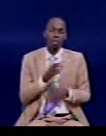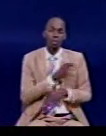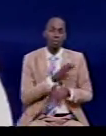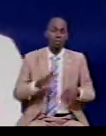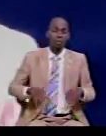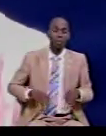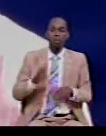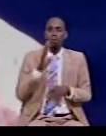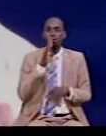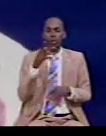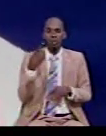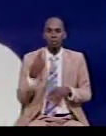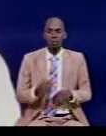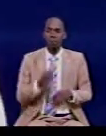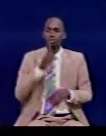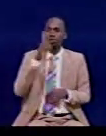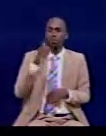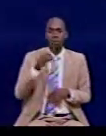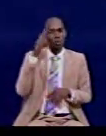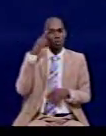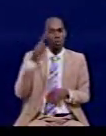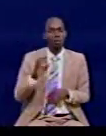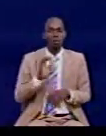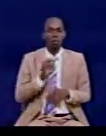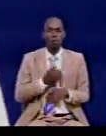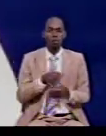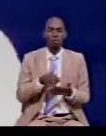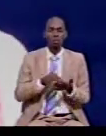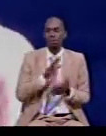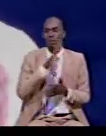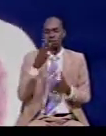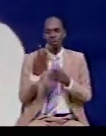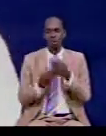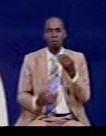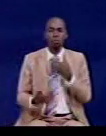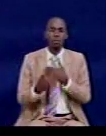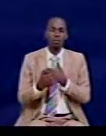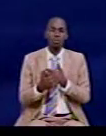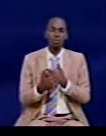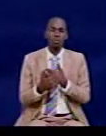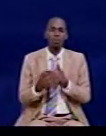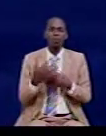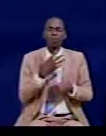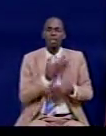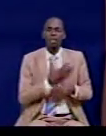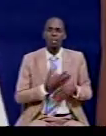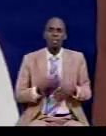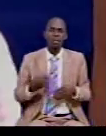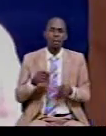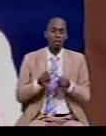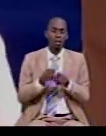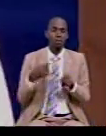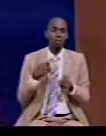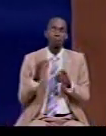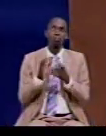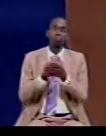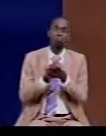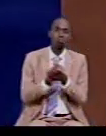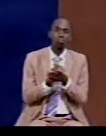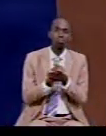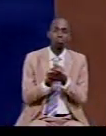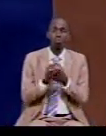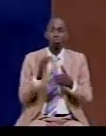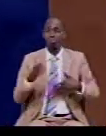behind. And while we celebrate, let us keep it this way, that the best way to